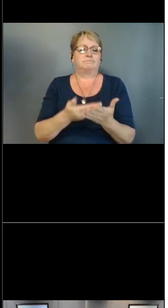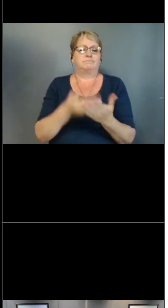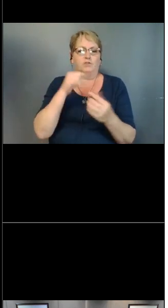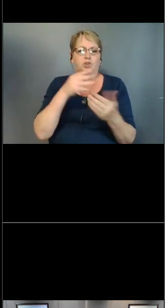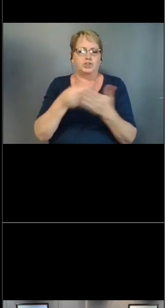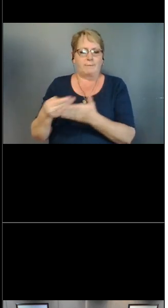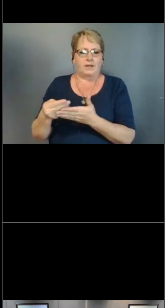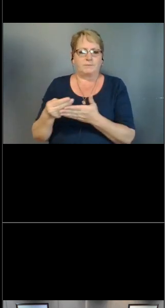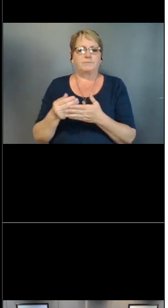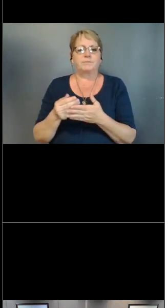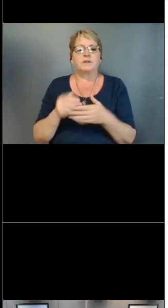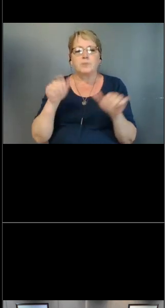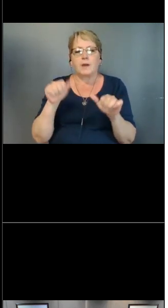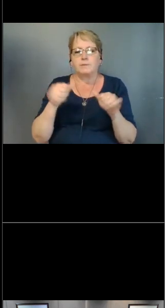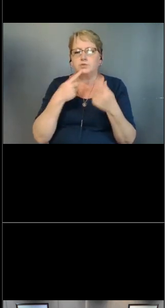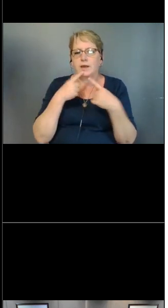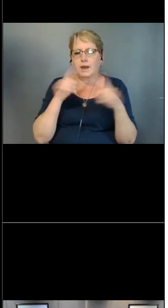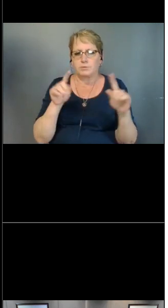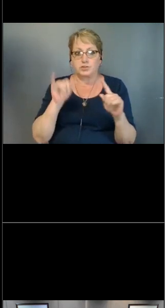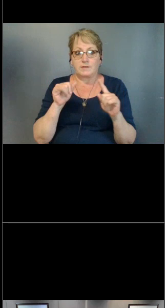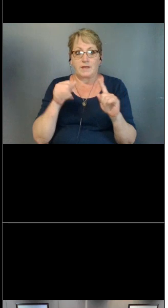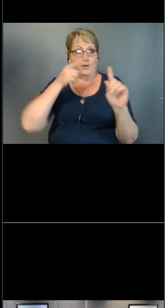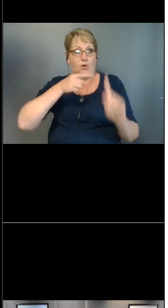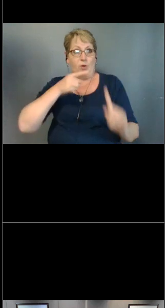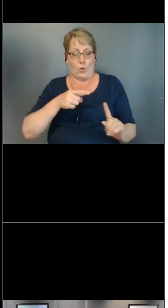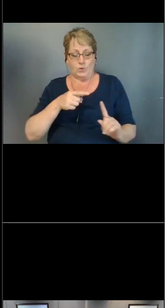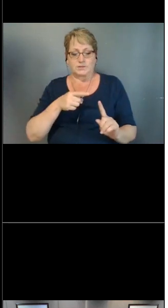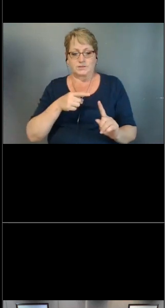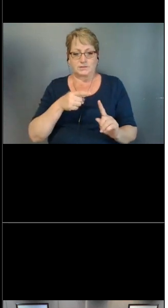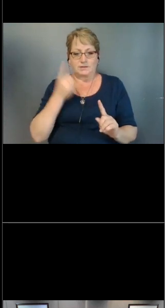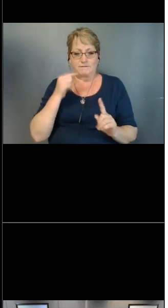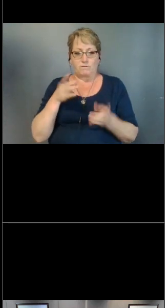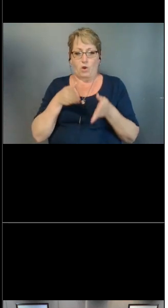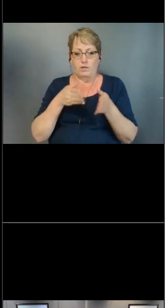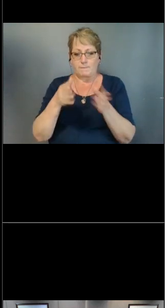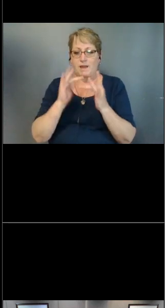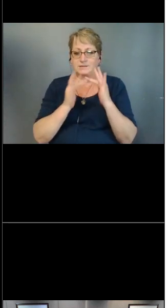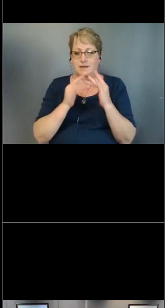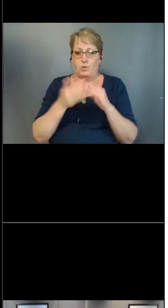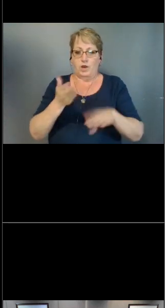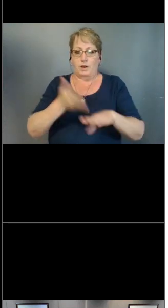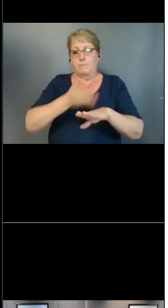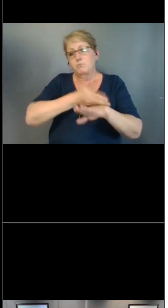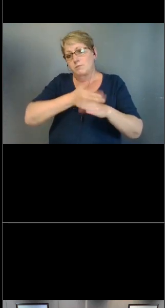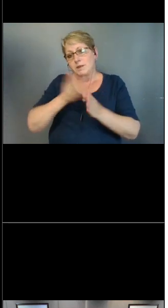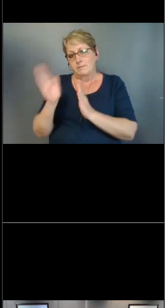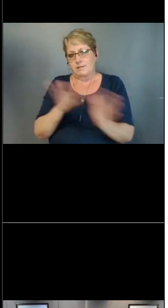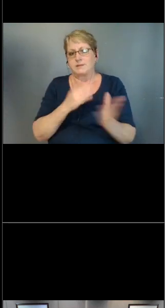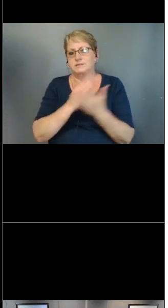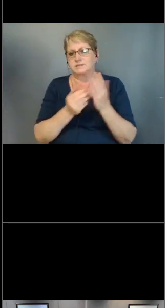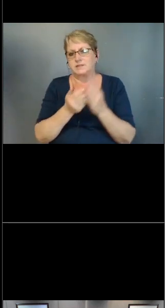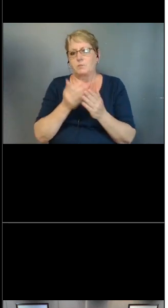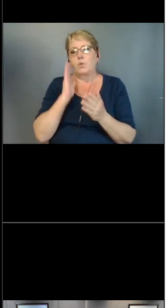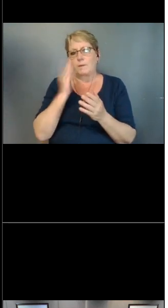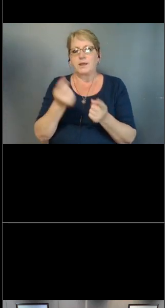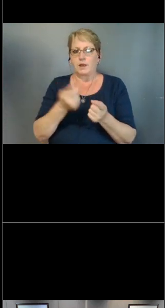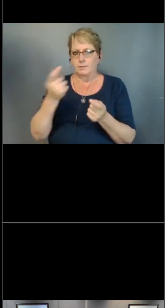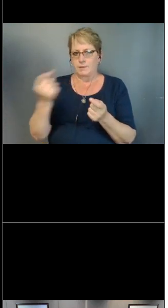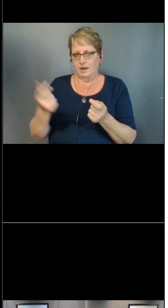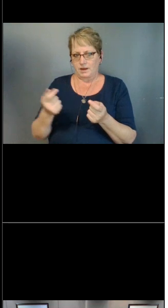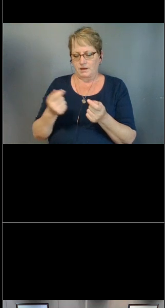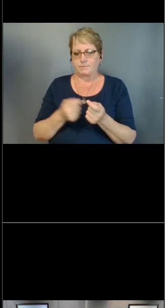In order to accomplish some of these ambitious goals laid out in the bus network improvement plan, some low-performing routes are slated to be eliminated. The local routes